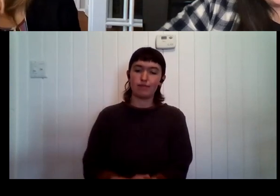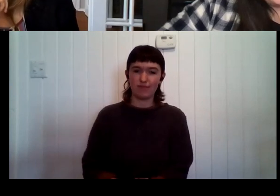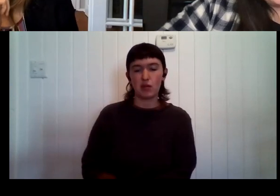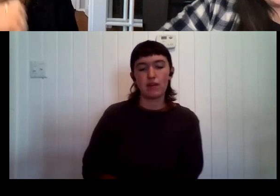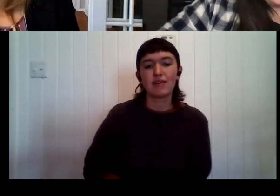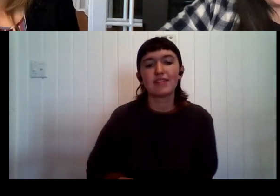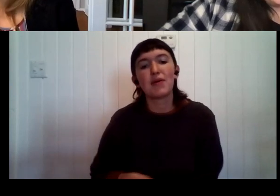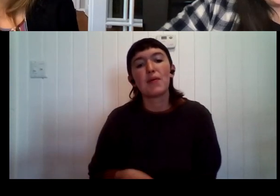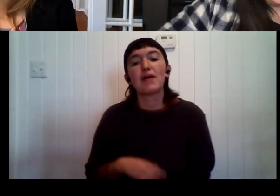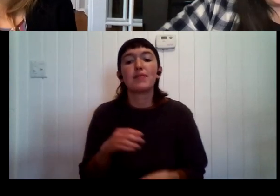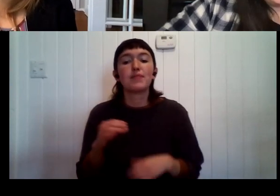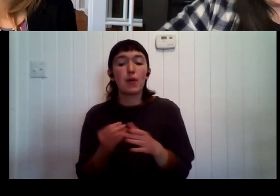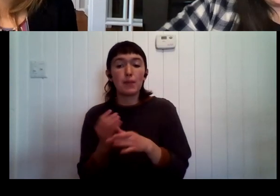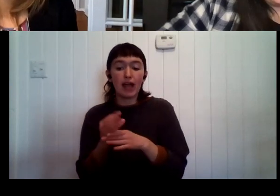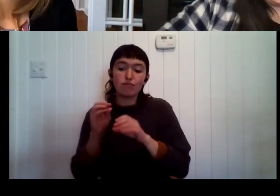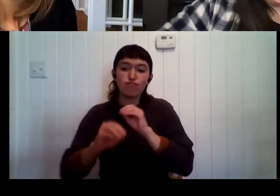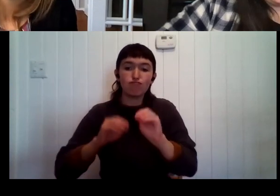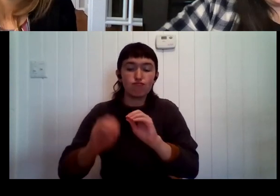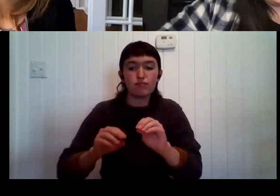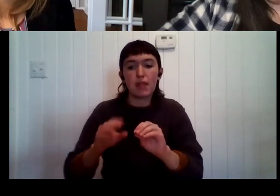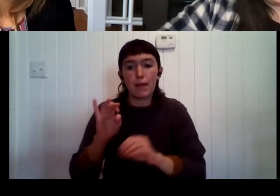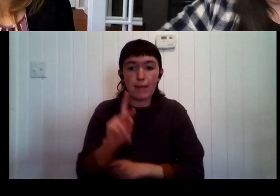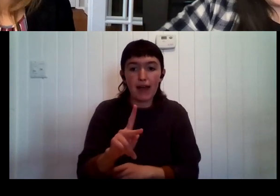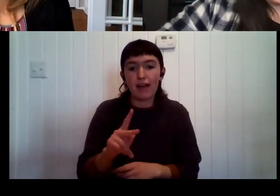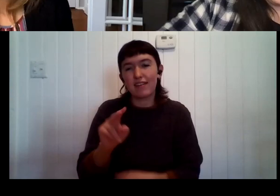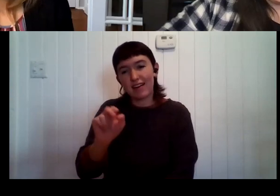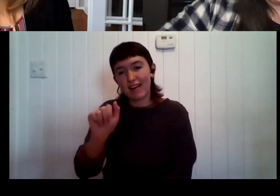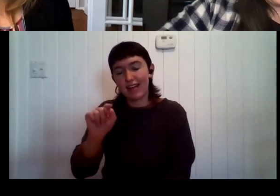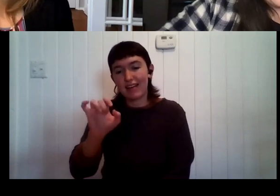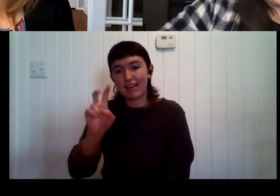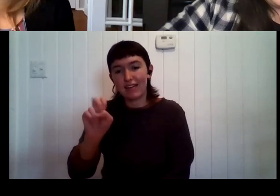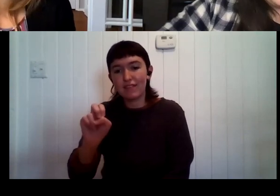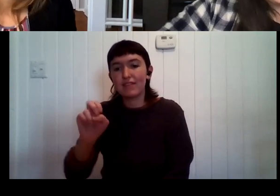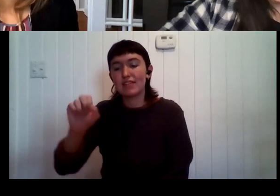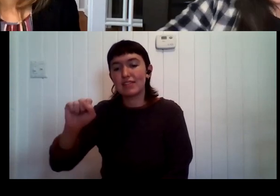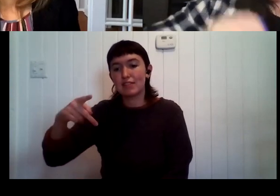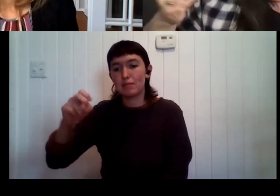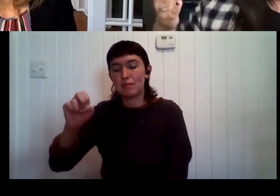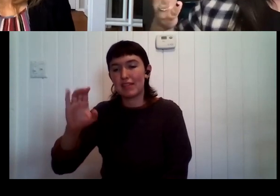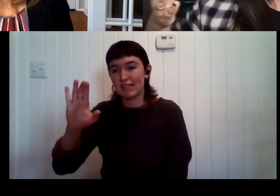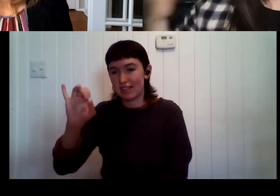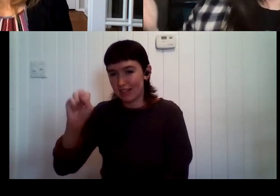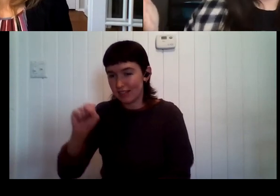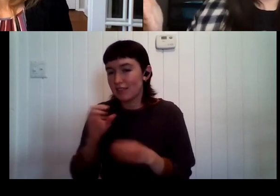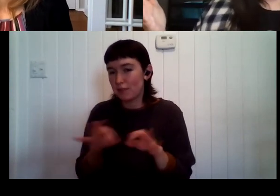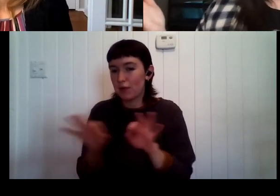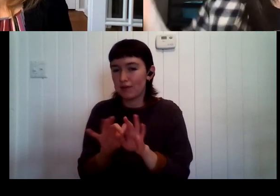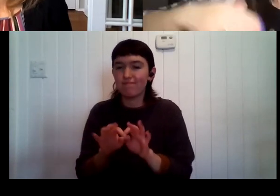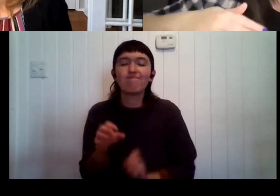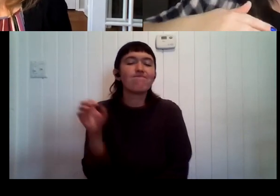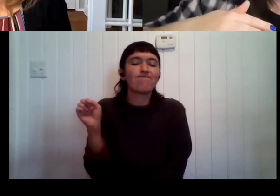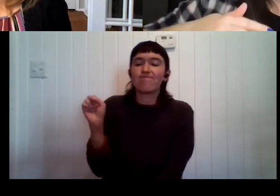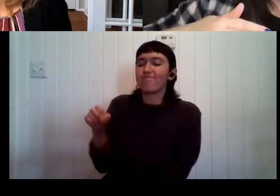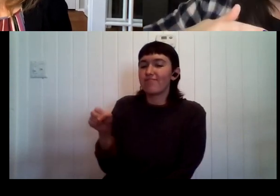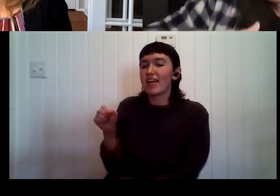trees, excellent idea. Try to find the native species in your area to plant. Yeah, it's complicated because sometimes when